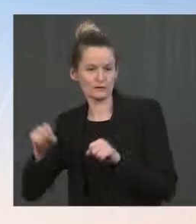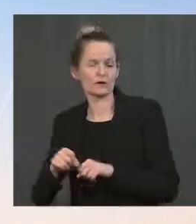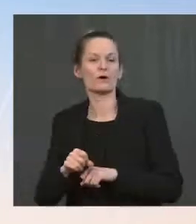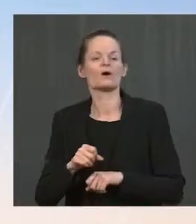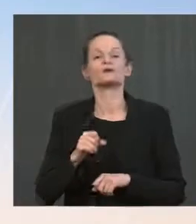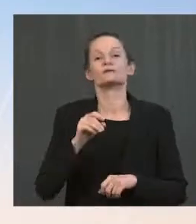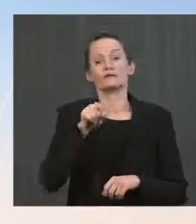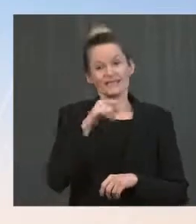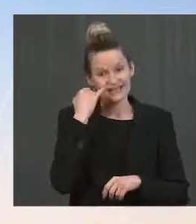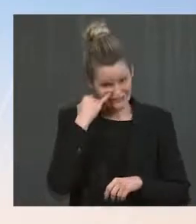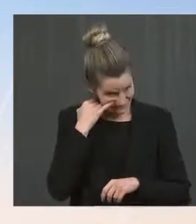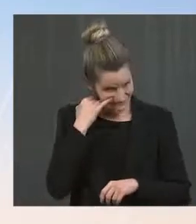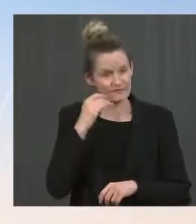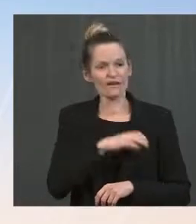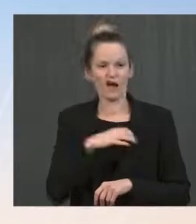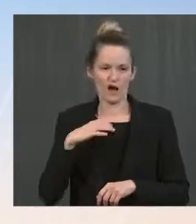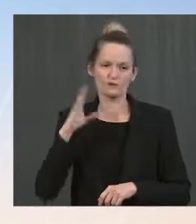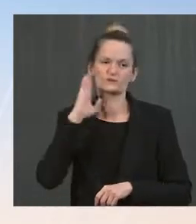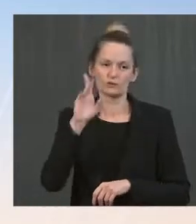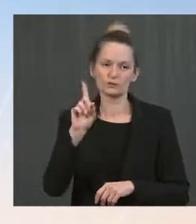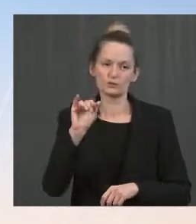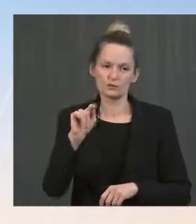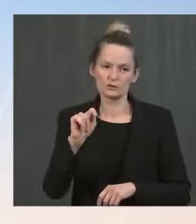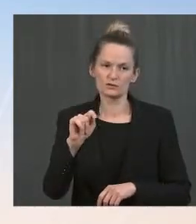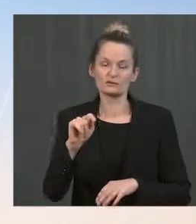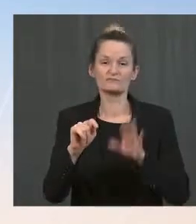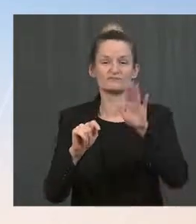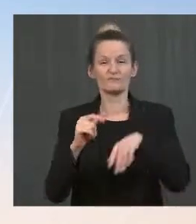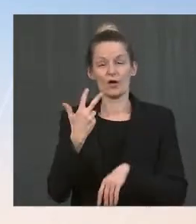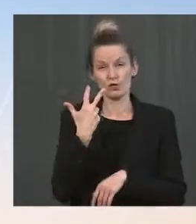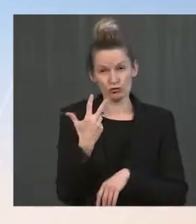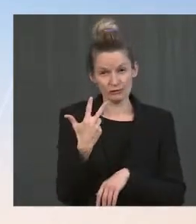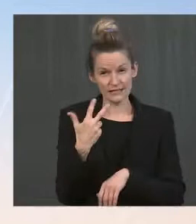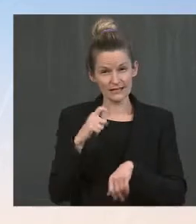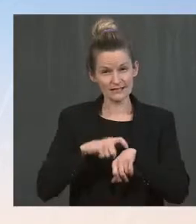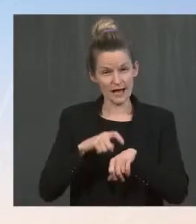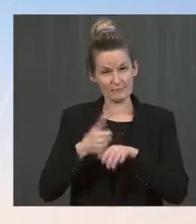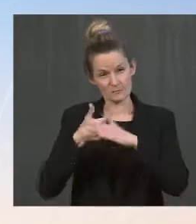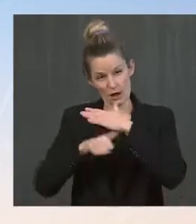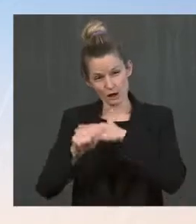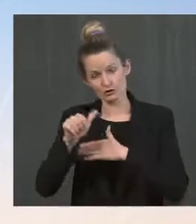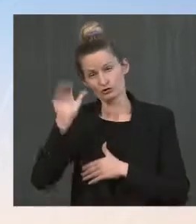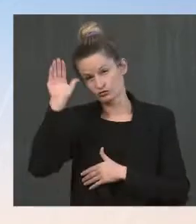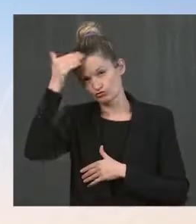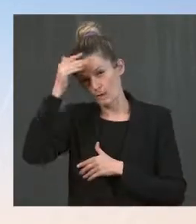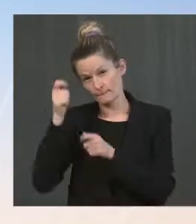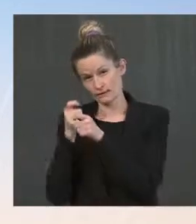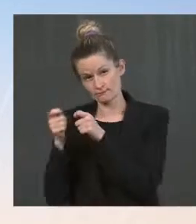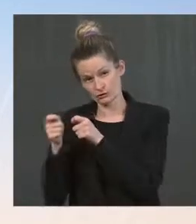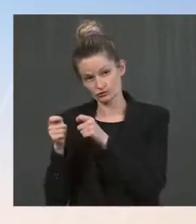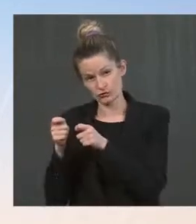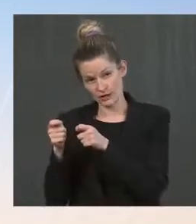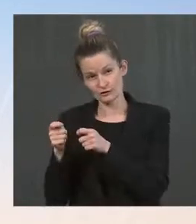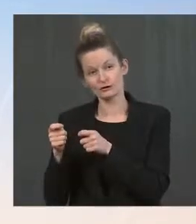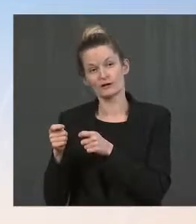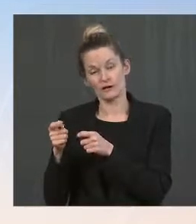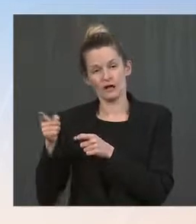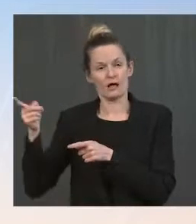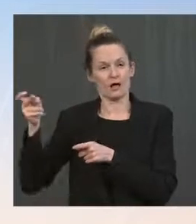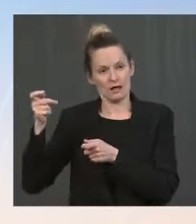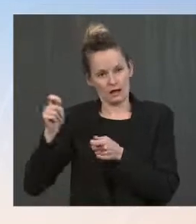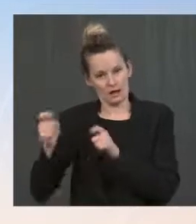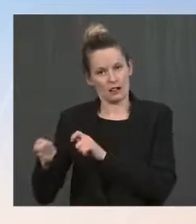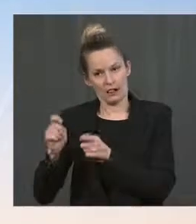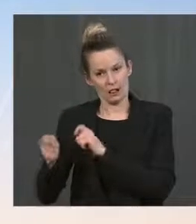under President Trump, and operate in a bipartisan way to address this issue. So that's our expectation. It doesn't happen. A decade ago,